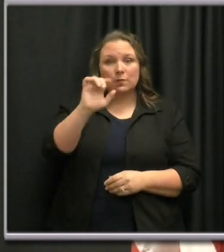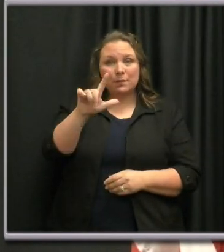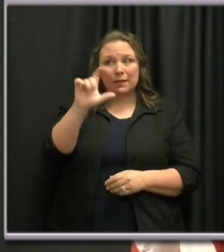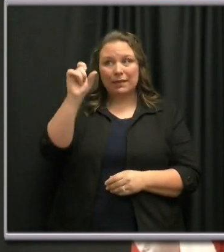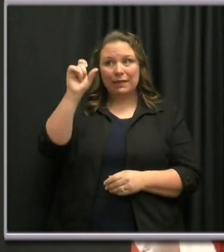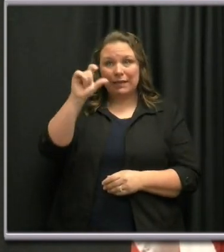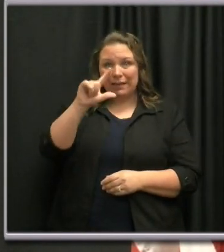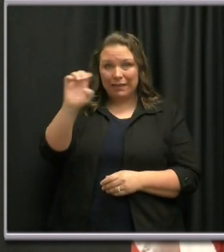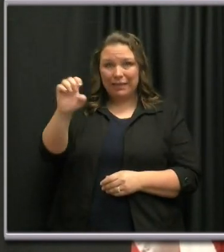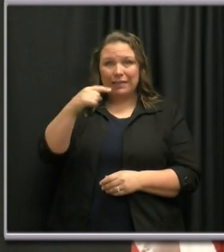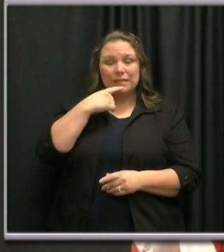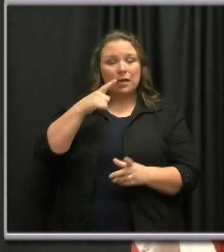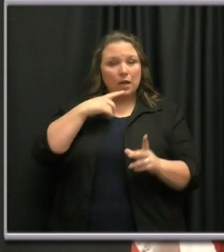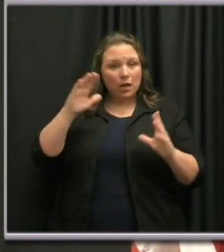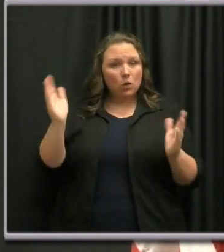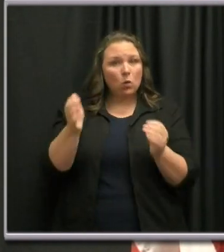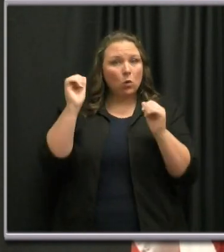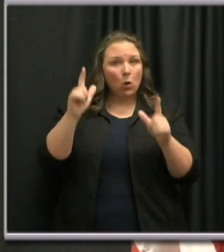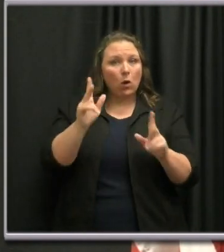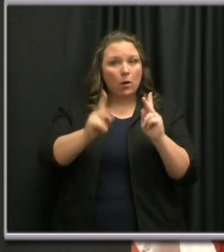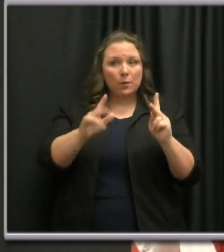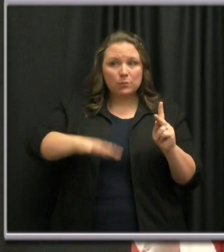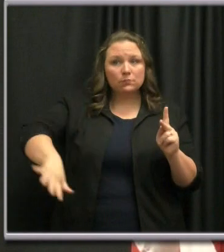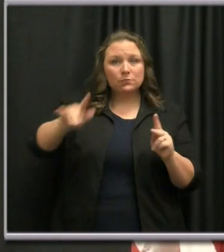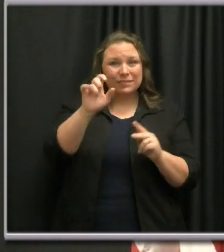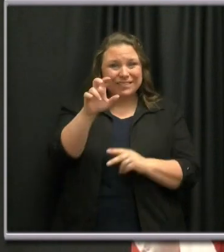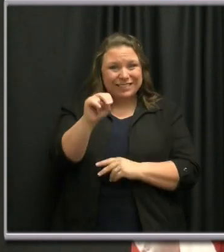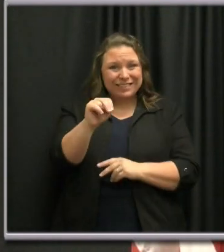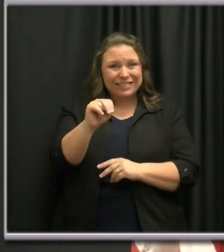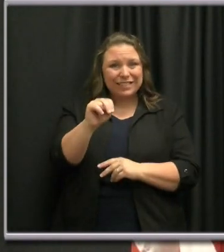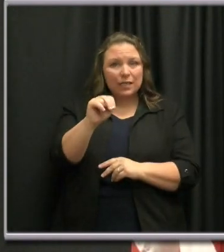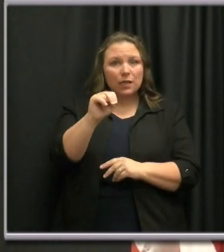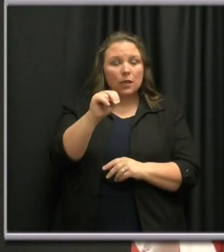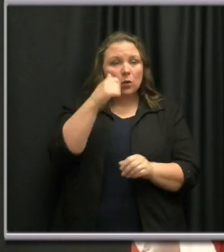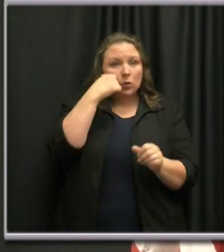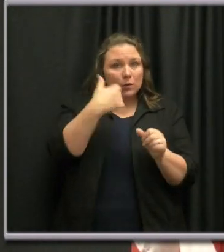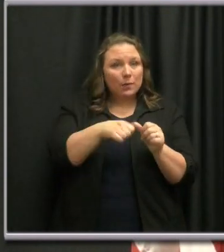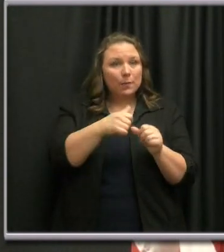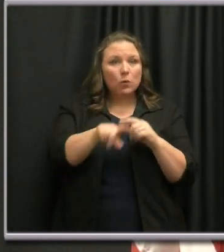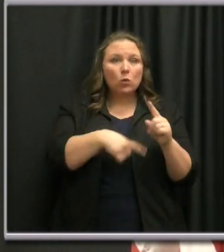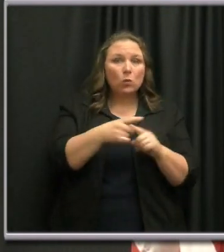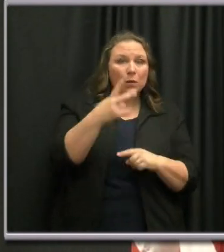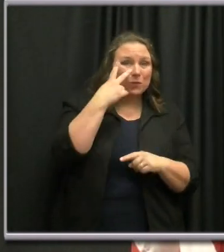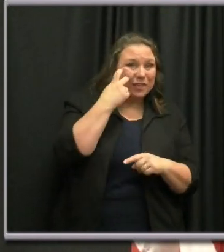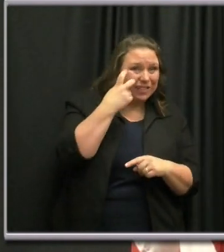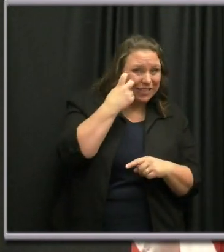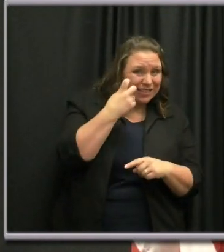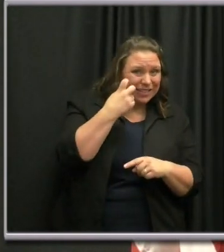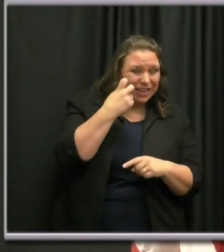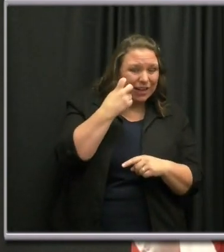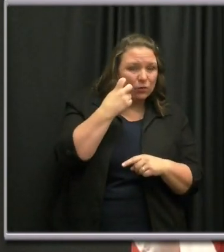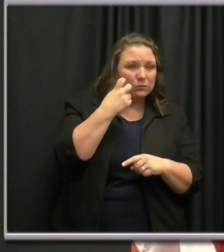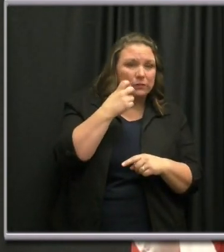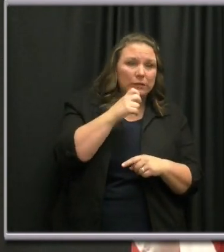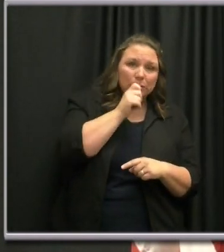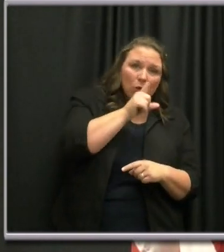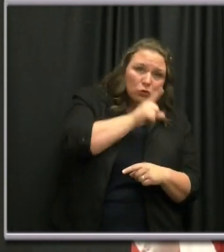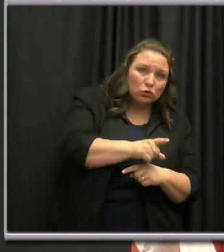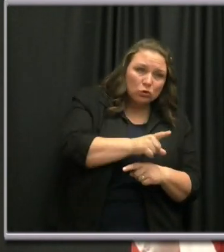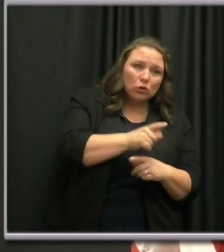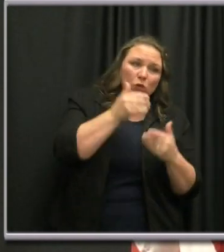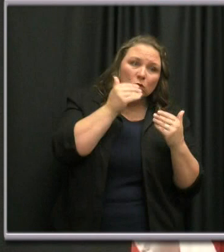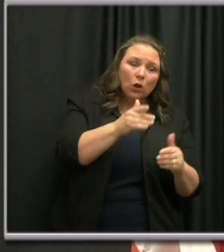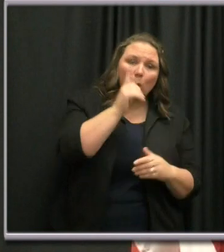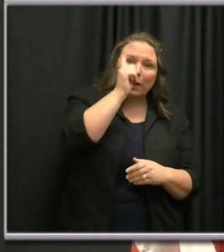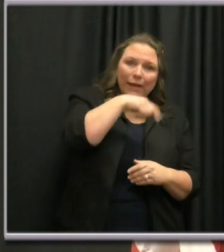I quote, "I encourage every Tennessean to remember, when in doubt, get a test as we work to identify COVID-19 cases and keep